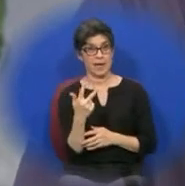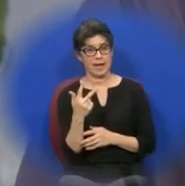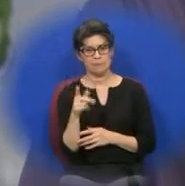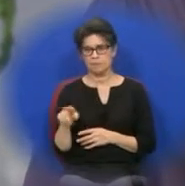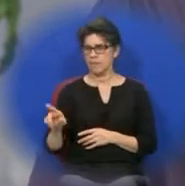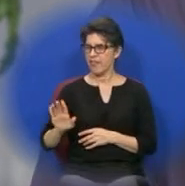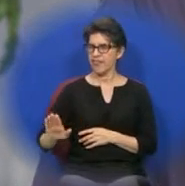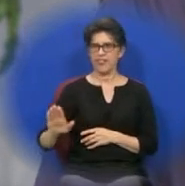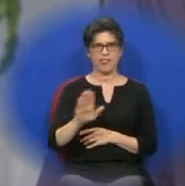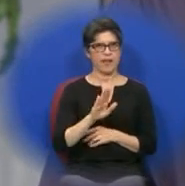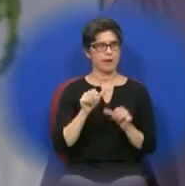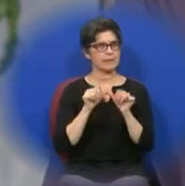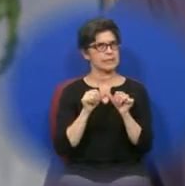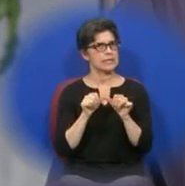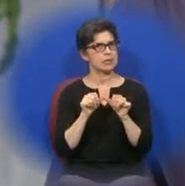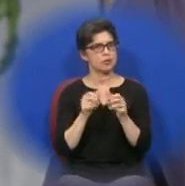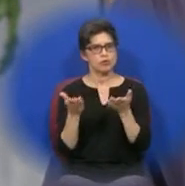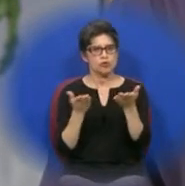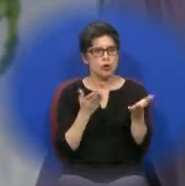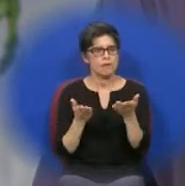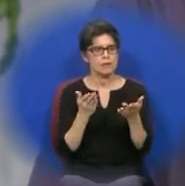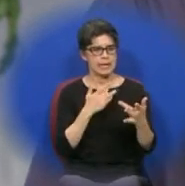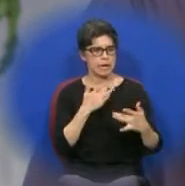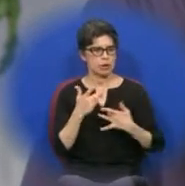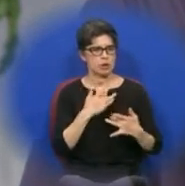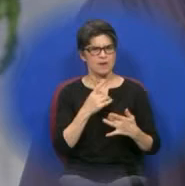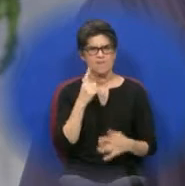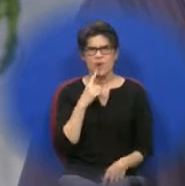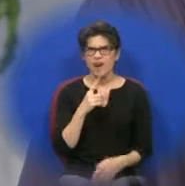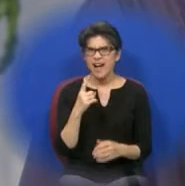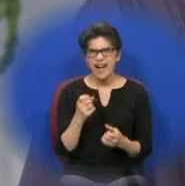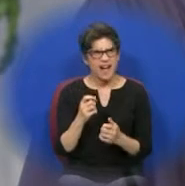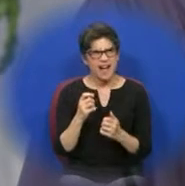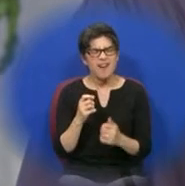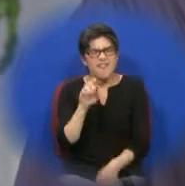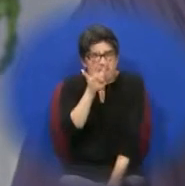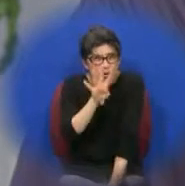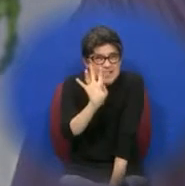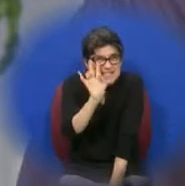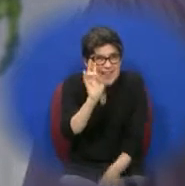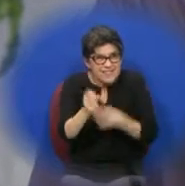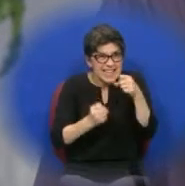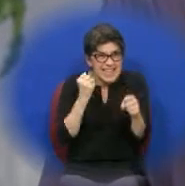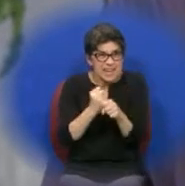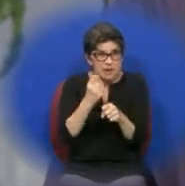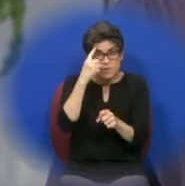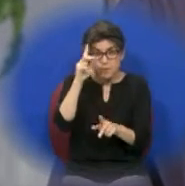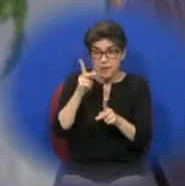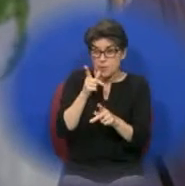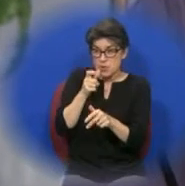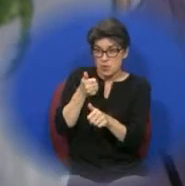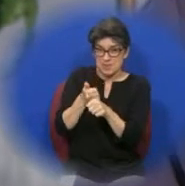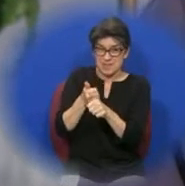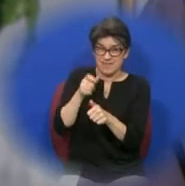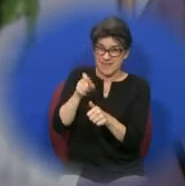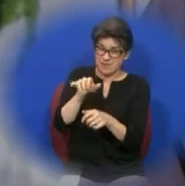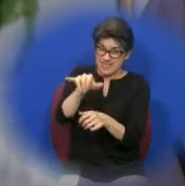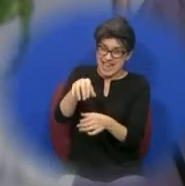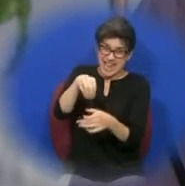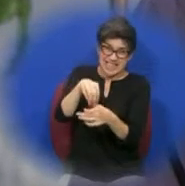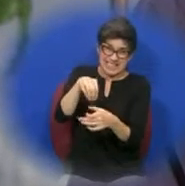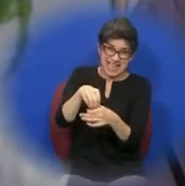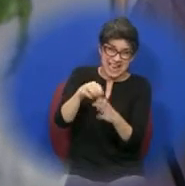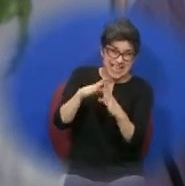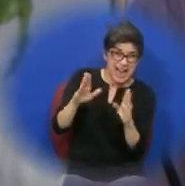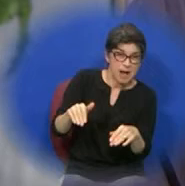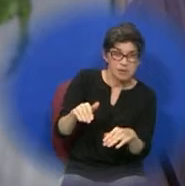public service and social concern for now 47 years for the homebound, disabled, elderly, and for